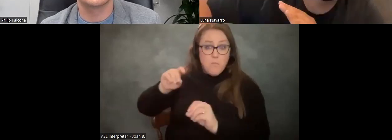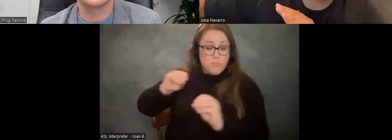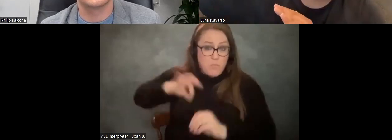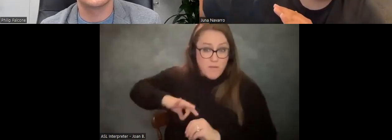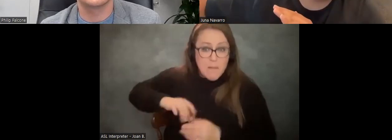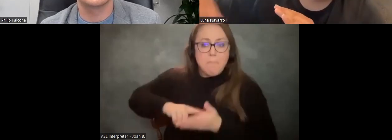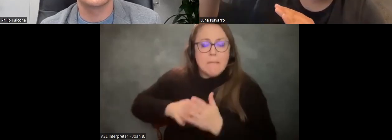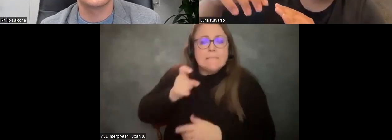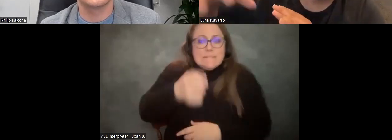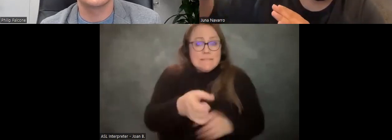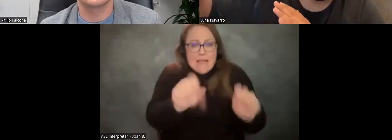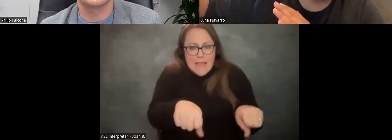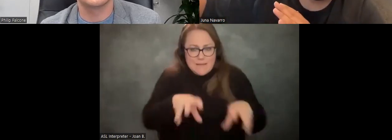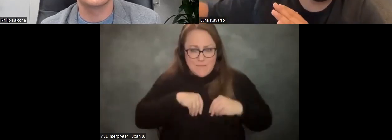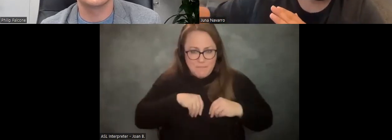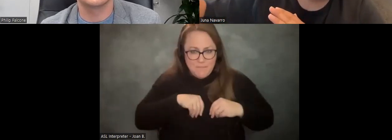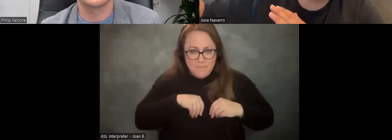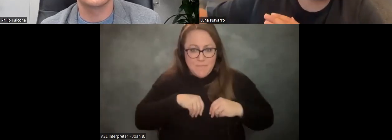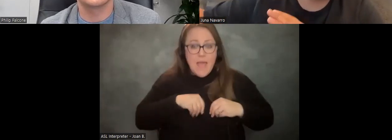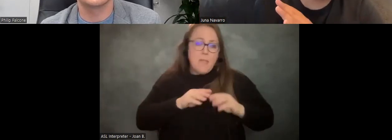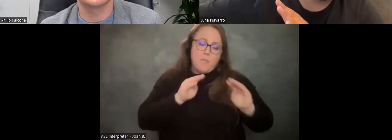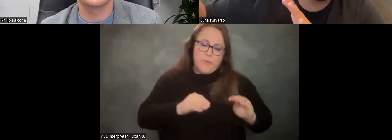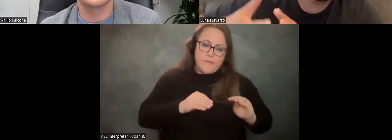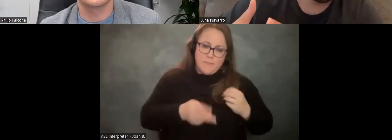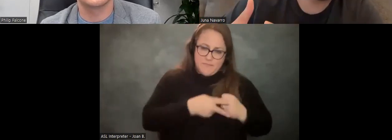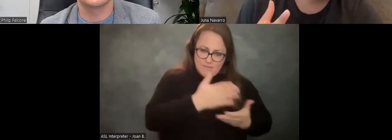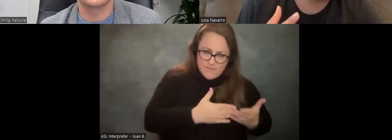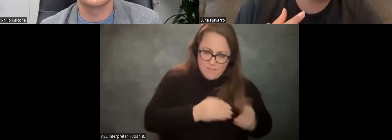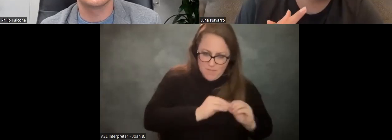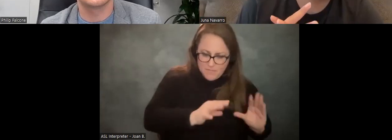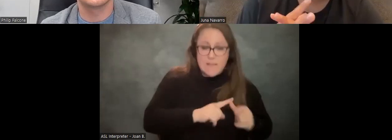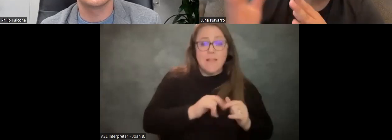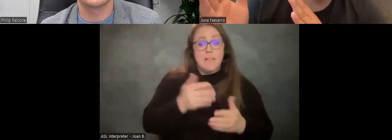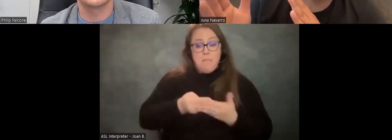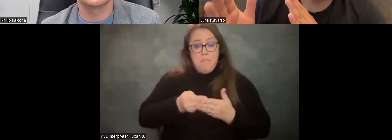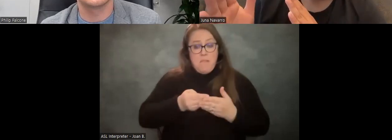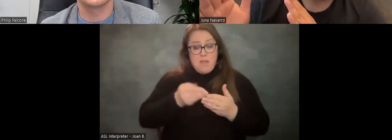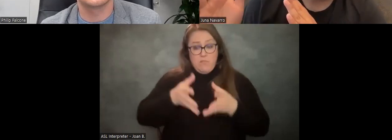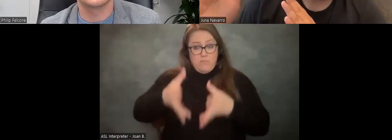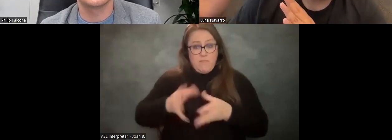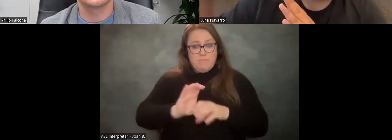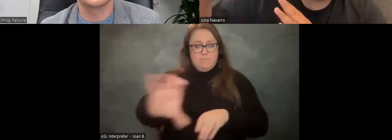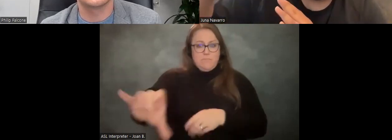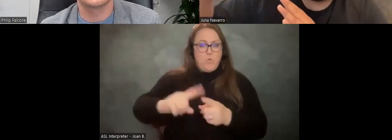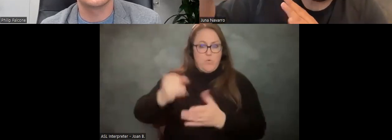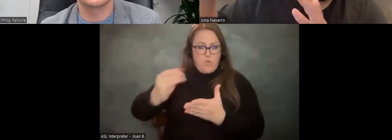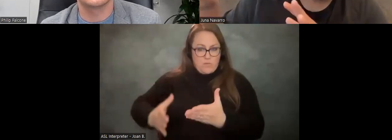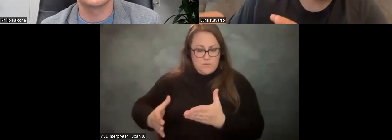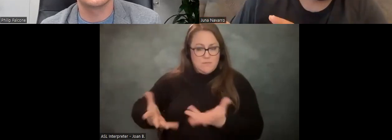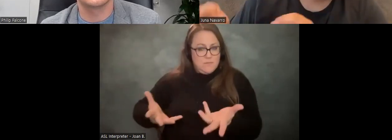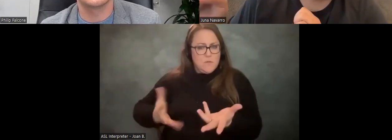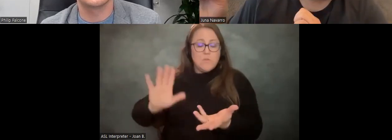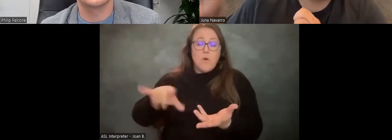donations. And then obviously the museum keeps a cut, and then also the rest goes to the artists. So there's very